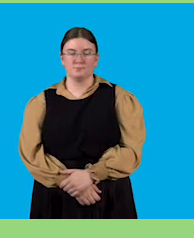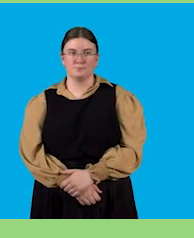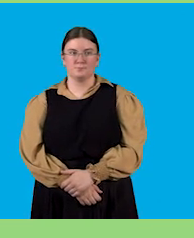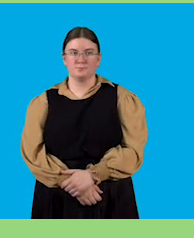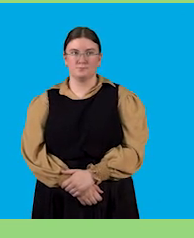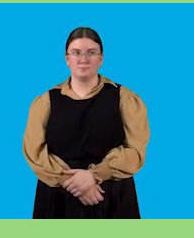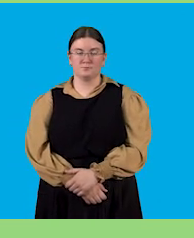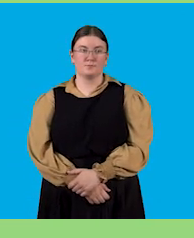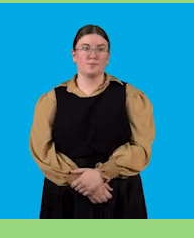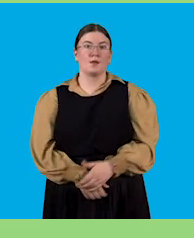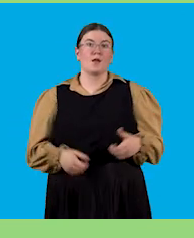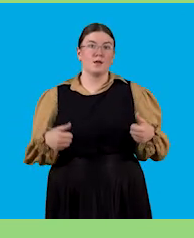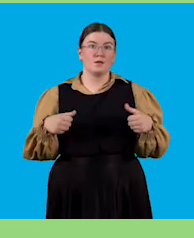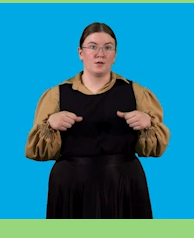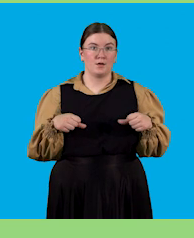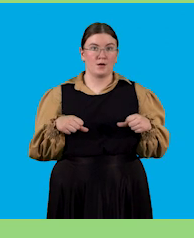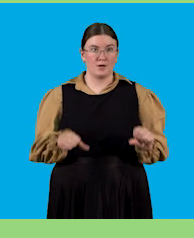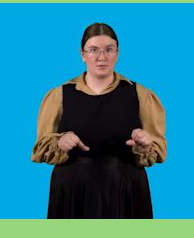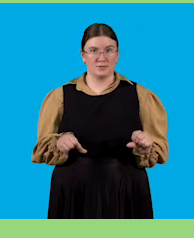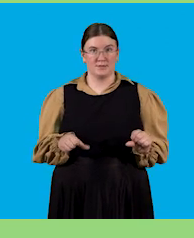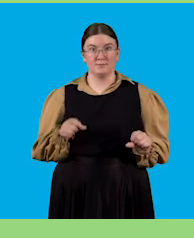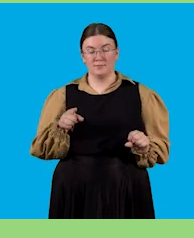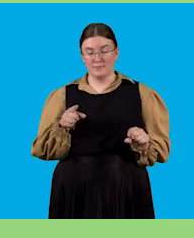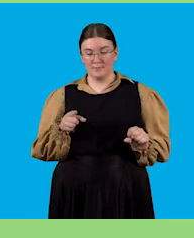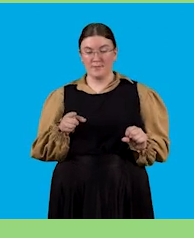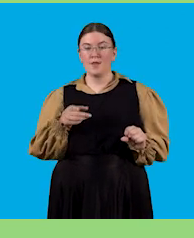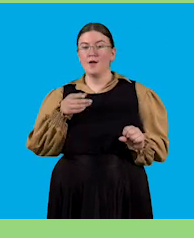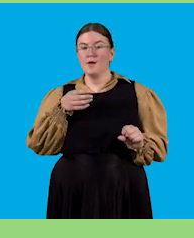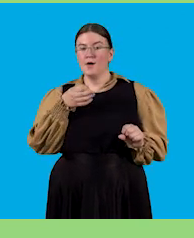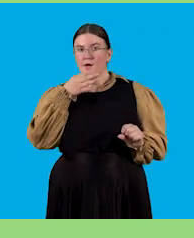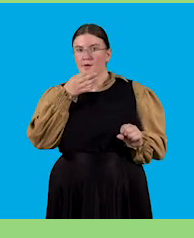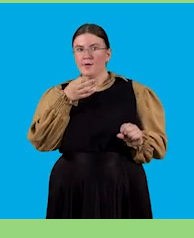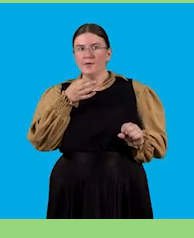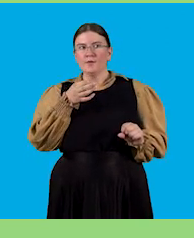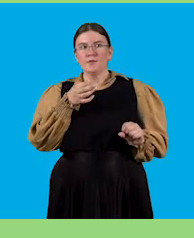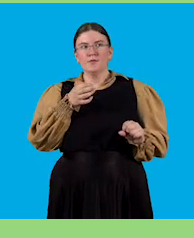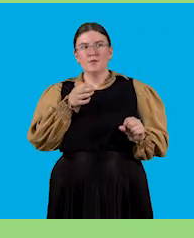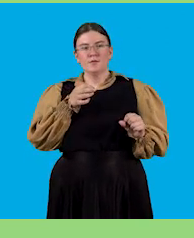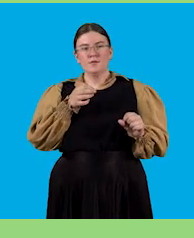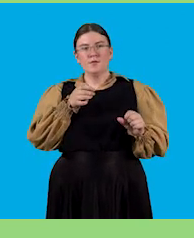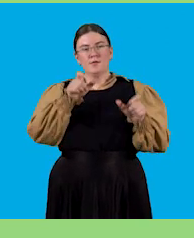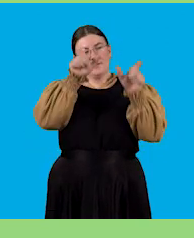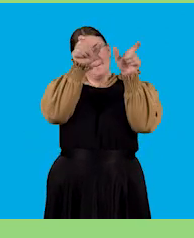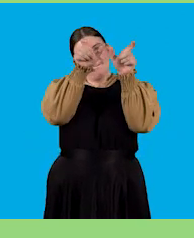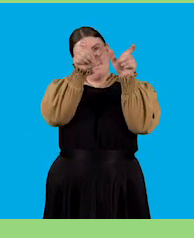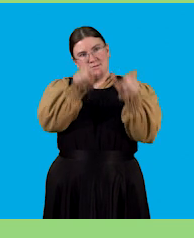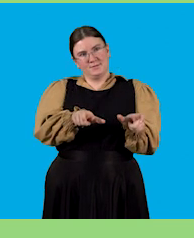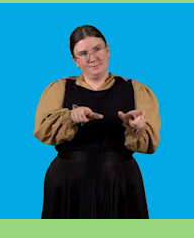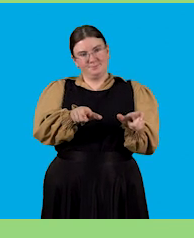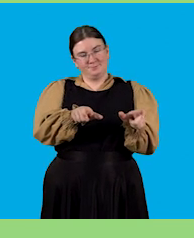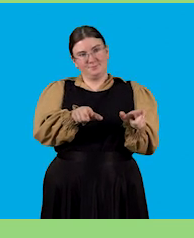The next instruction, it says that complete the table by providing the function of